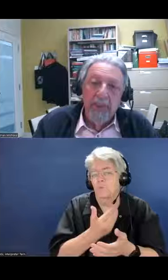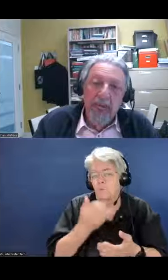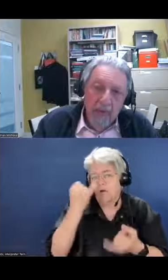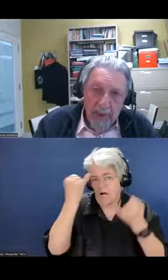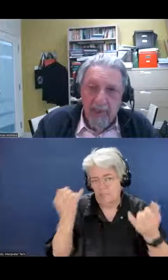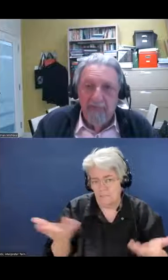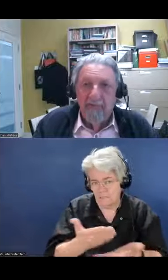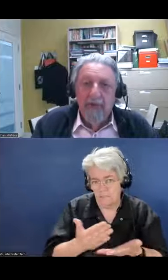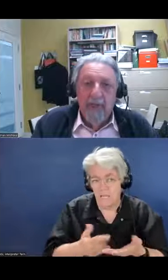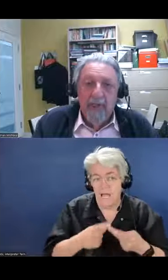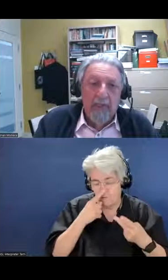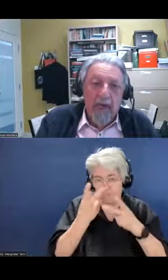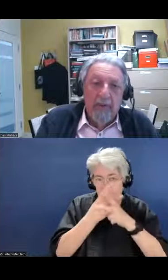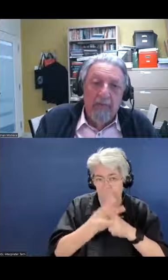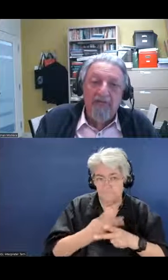we did narrative